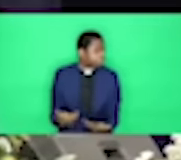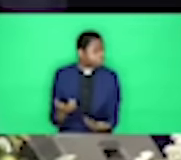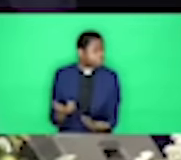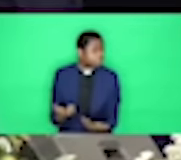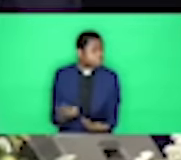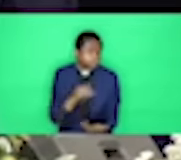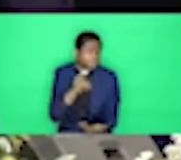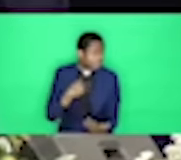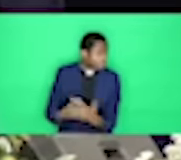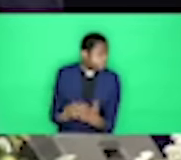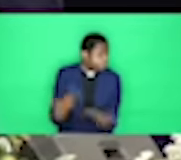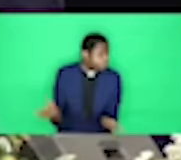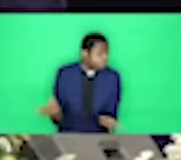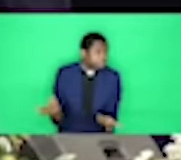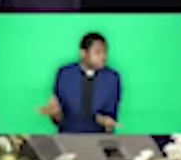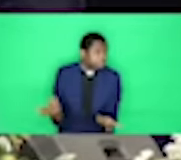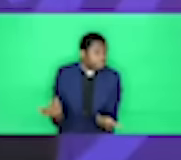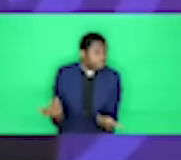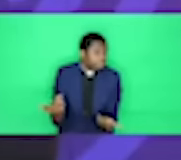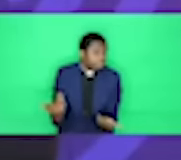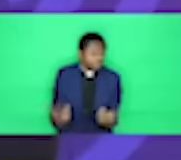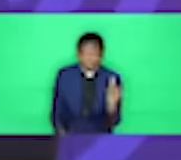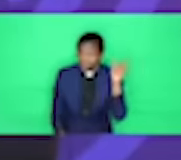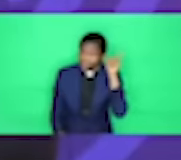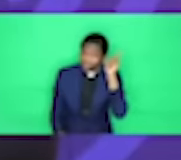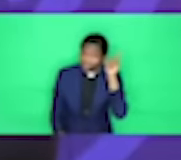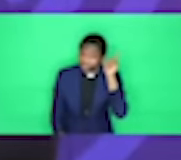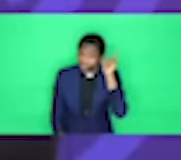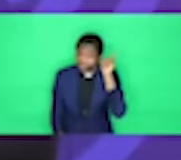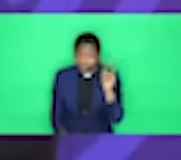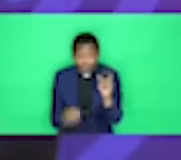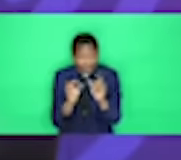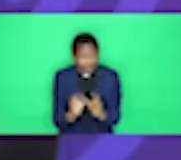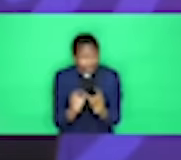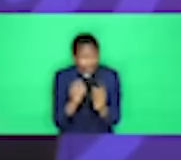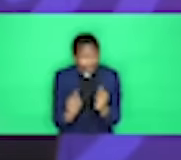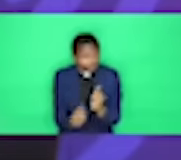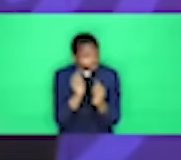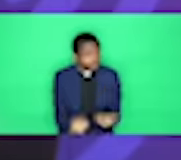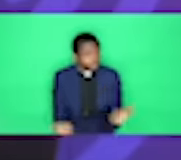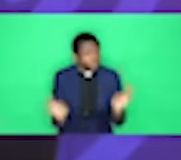now listen, dear, what is important